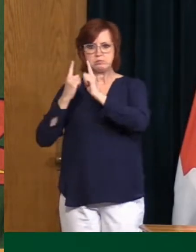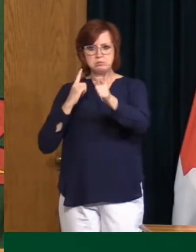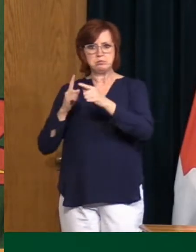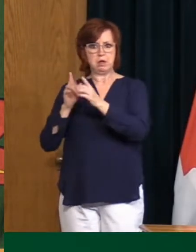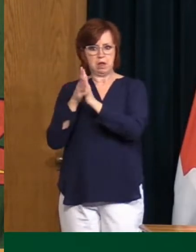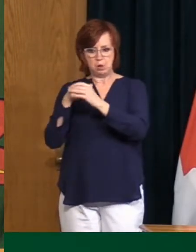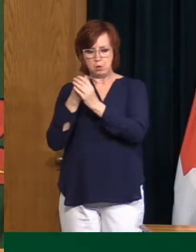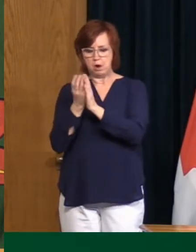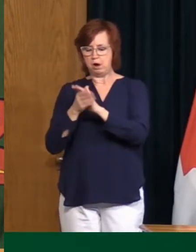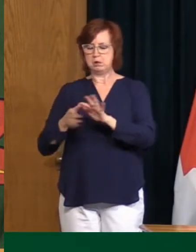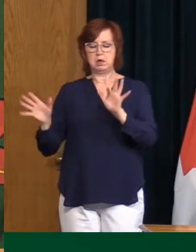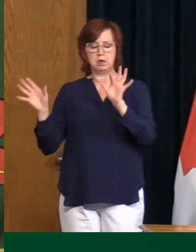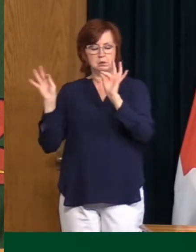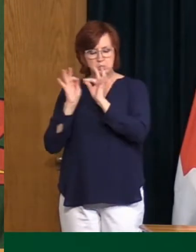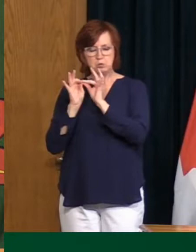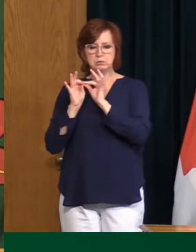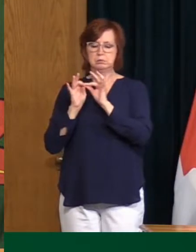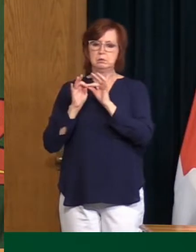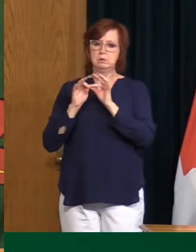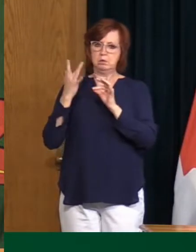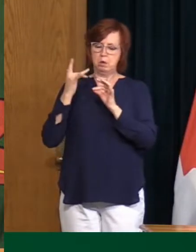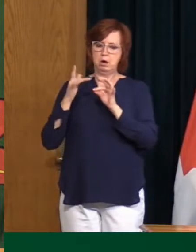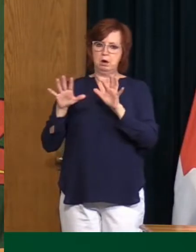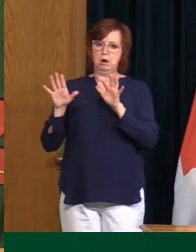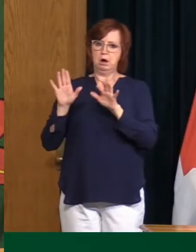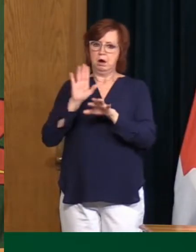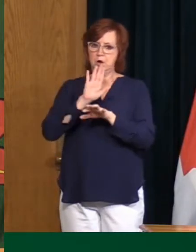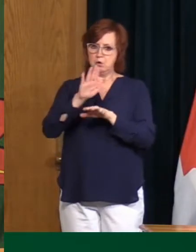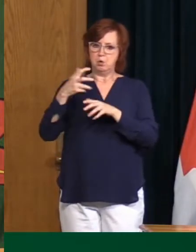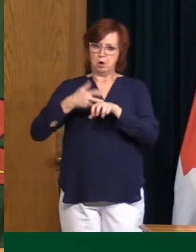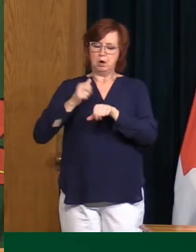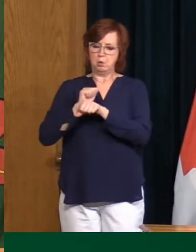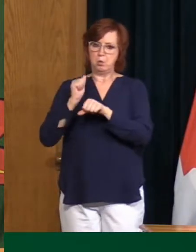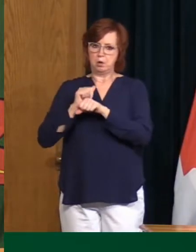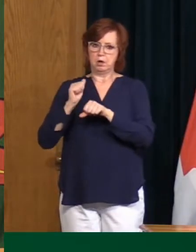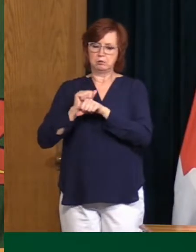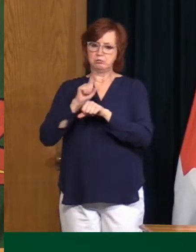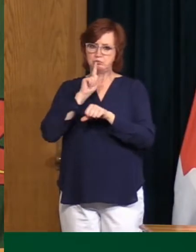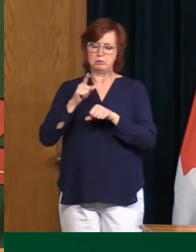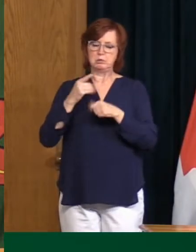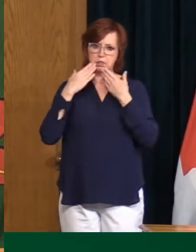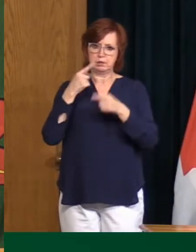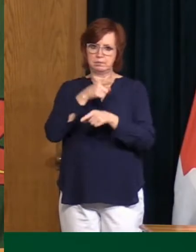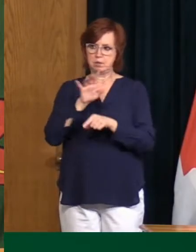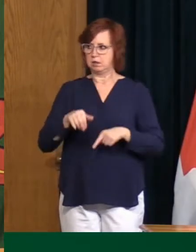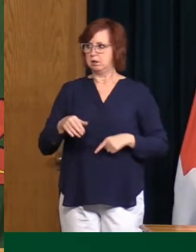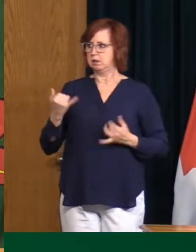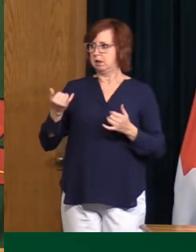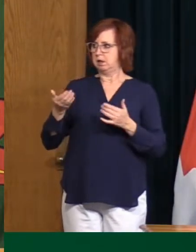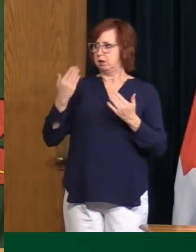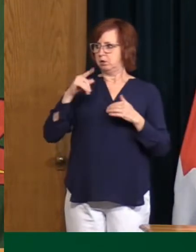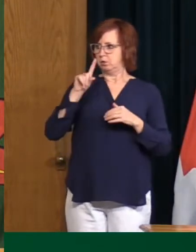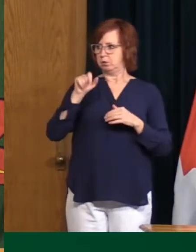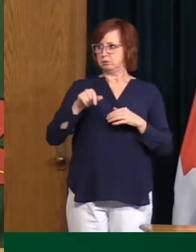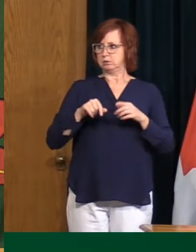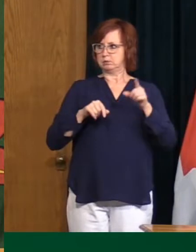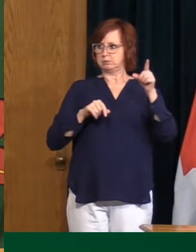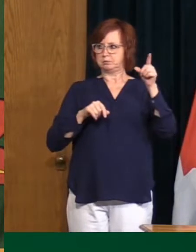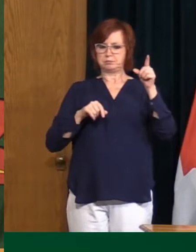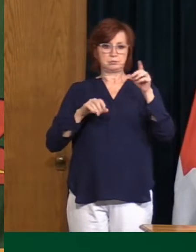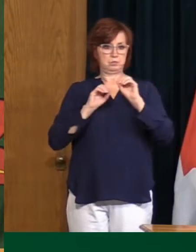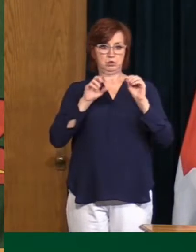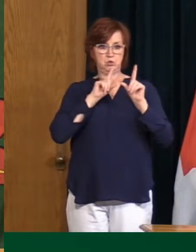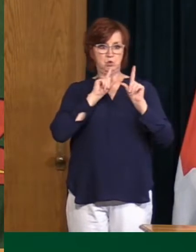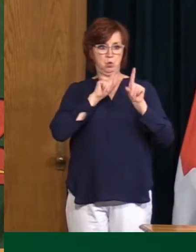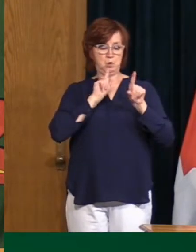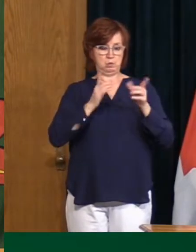for this. I'd like to now open the floor for questions. We'll move to the question and answer portion of the call. There are no reporters with me in the